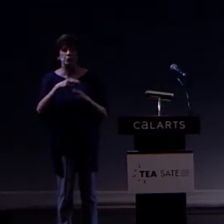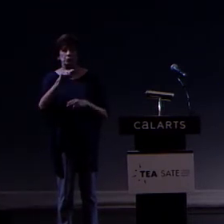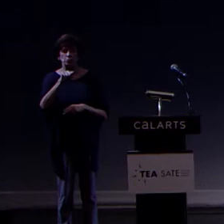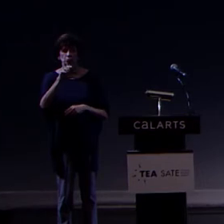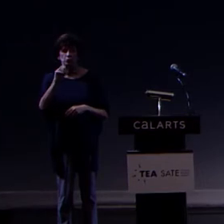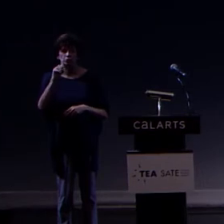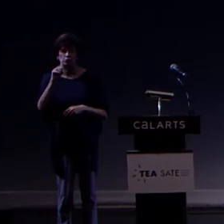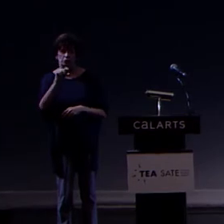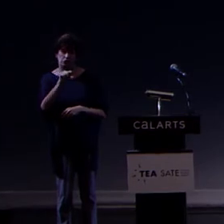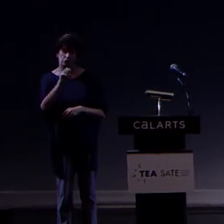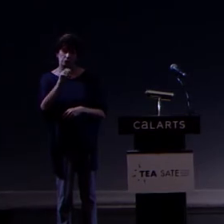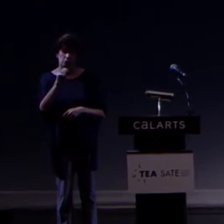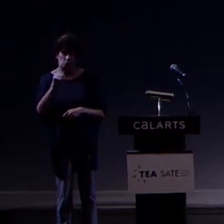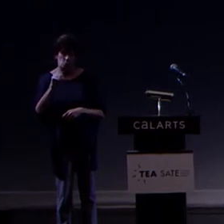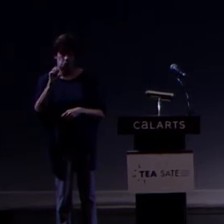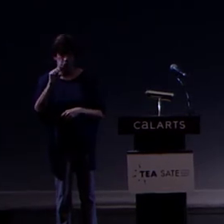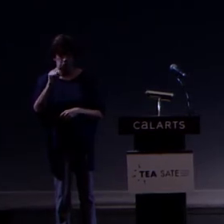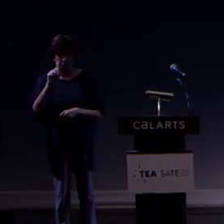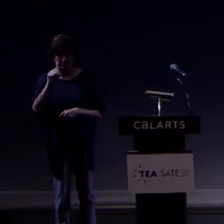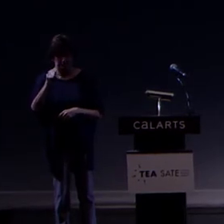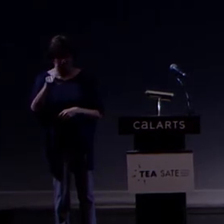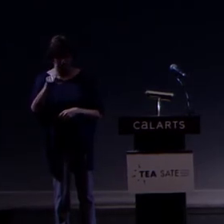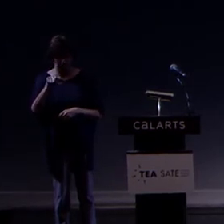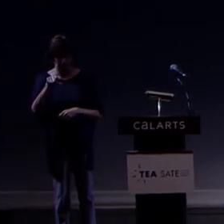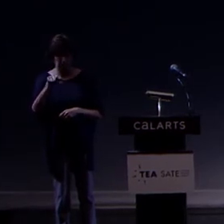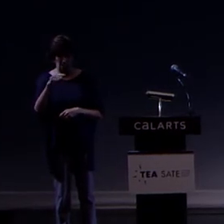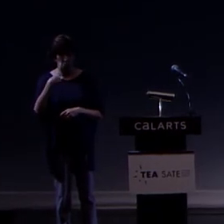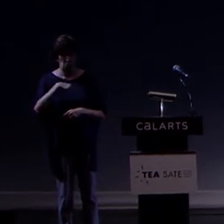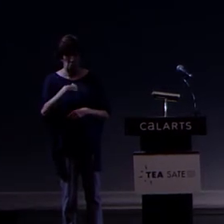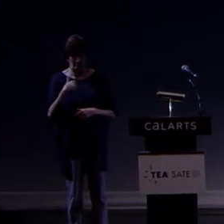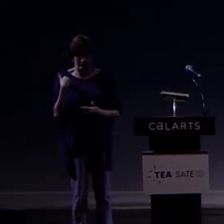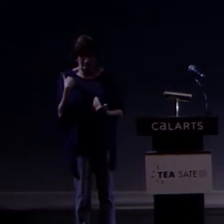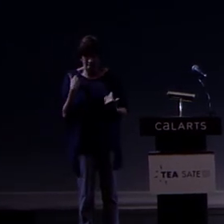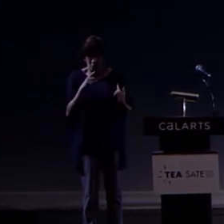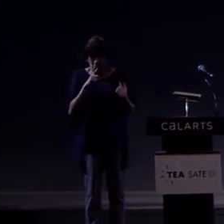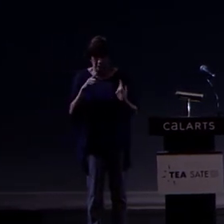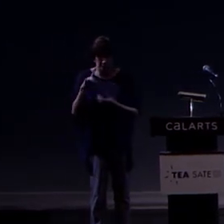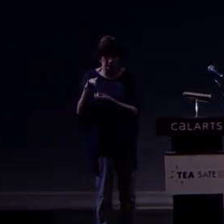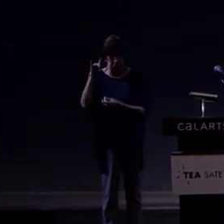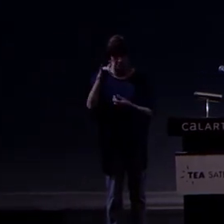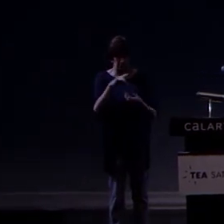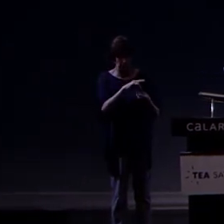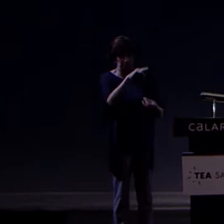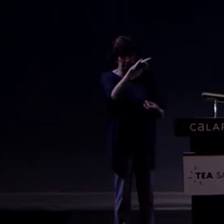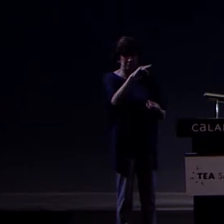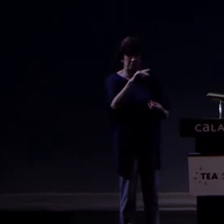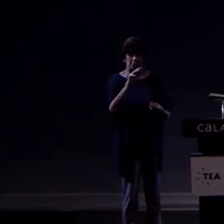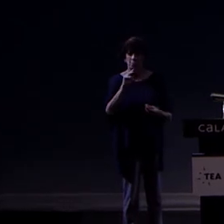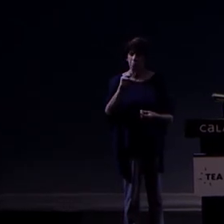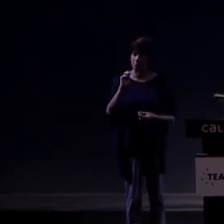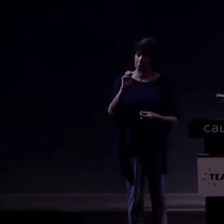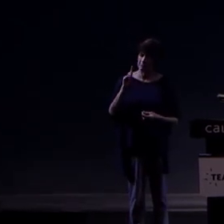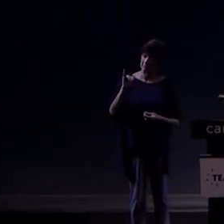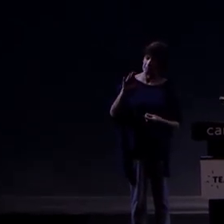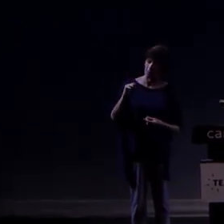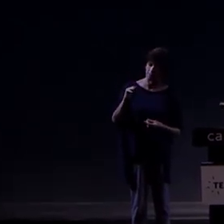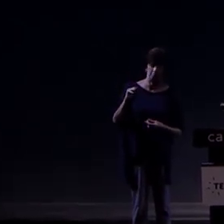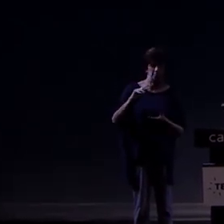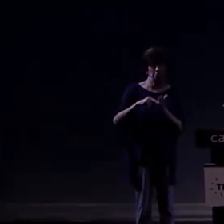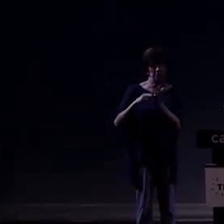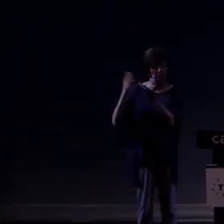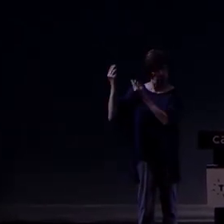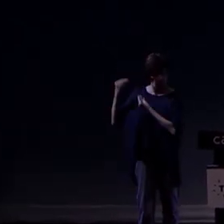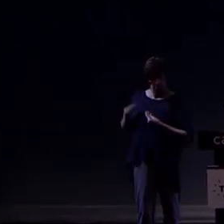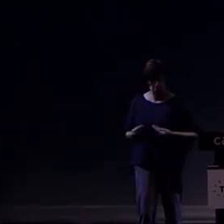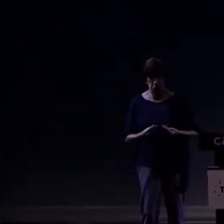things are here. We are surrounded by ghosts and spirits. And in fact, the word medium, you know, which always meant, you know, bringing the